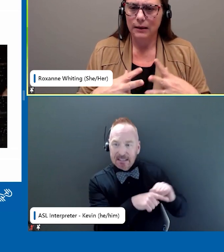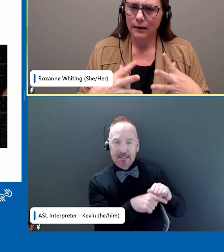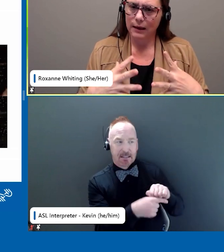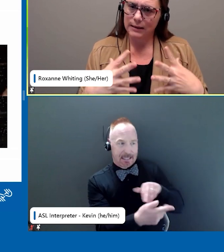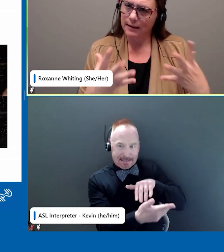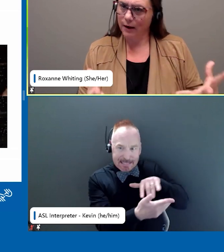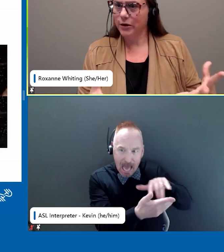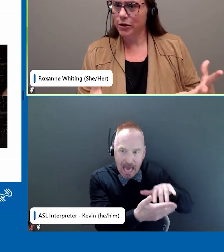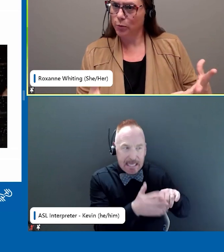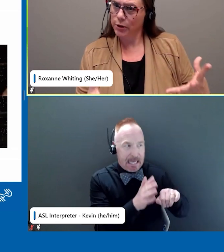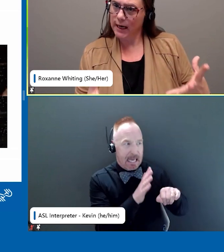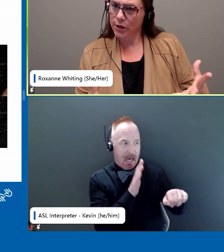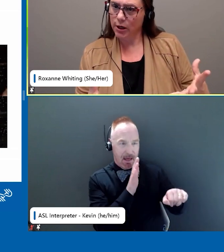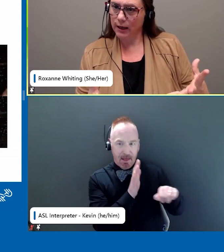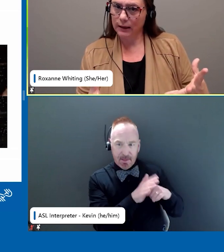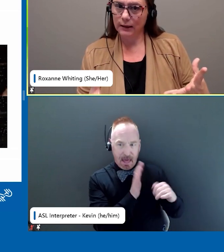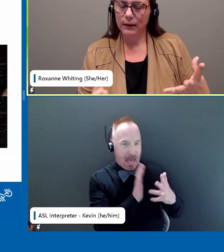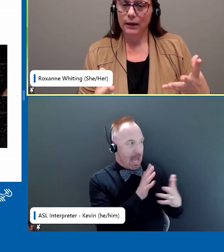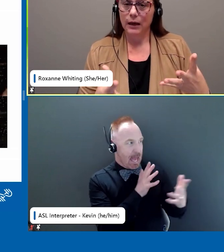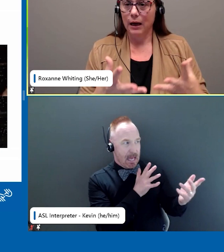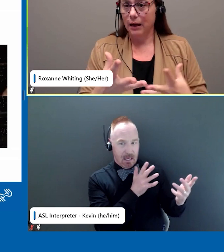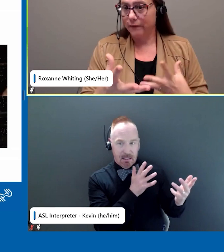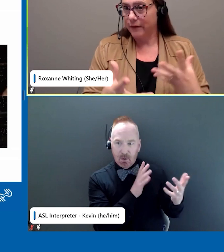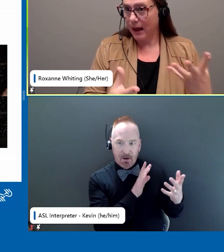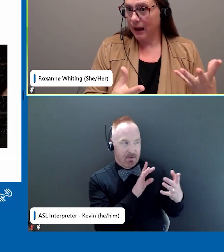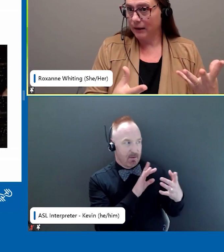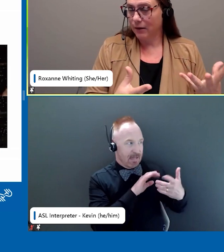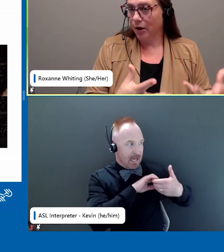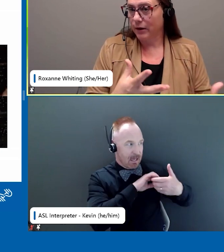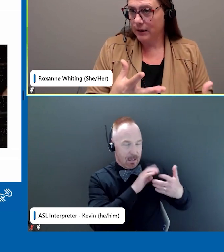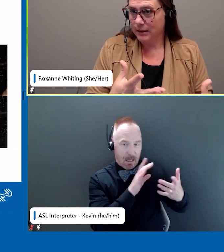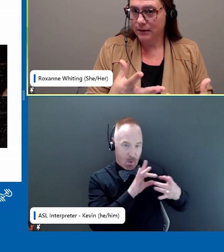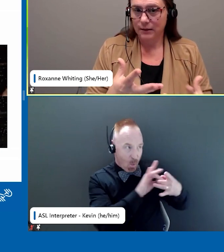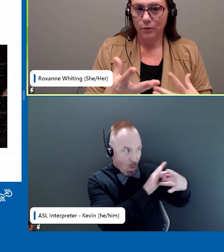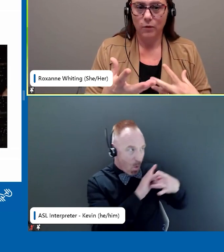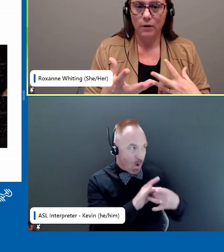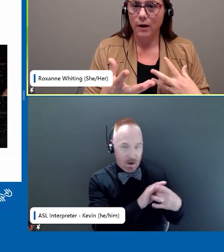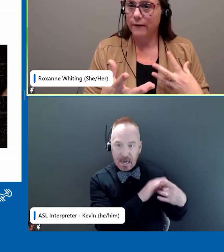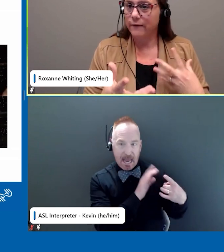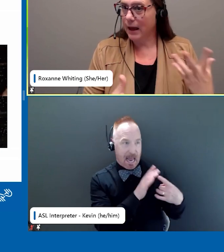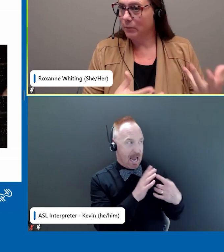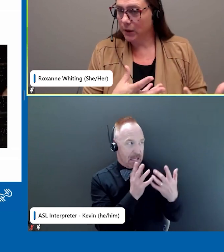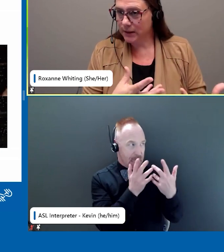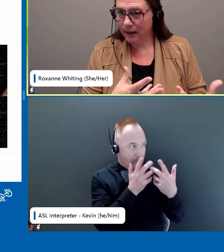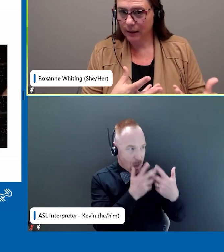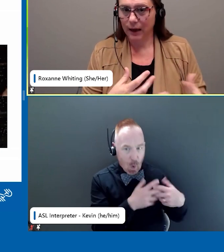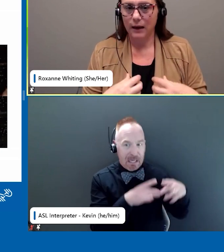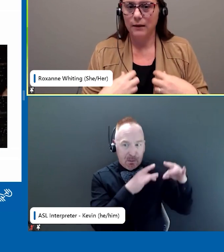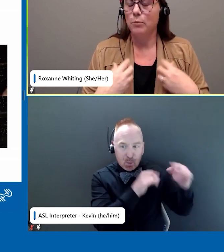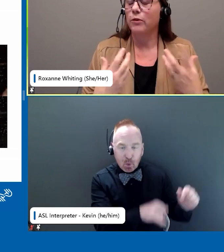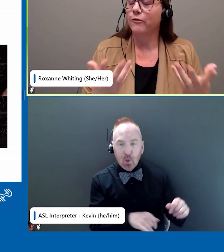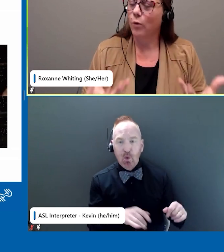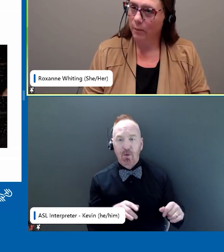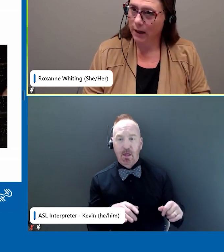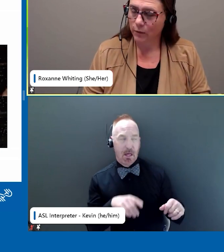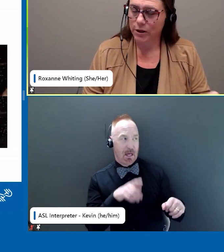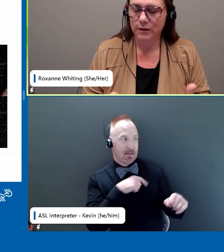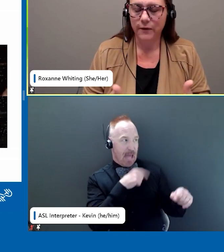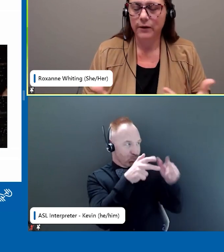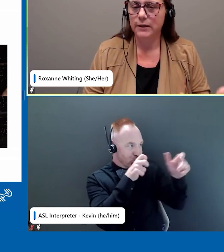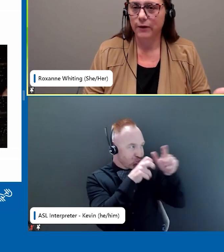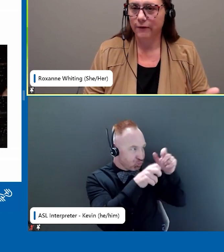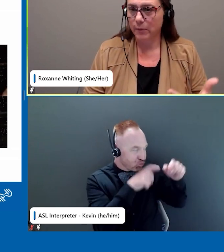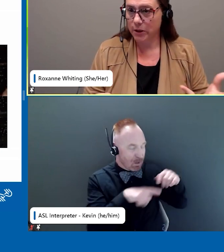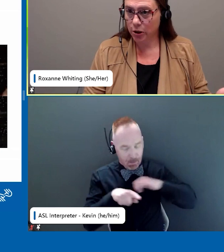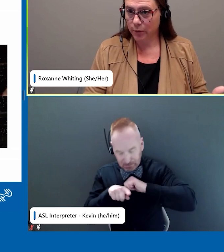and it's their interpretation of that artist or of that music, and they perform it, which